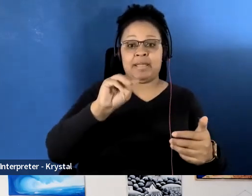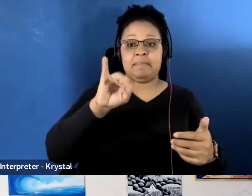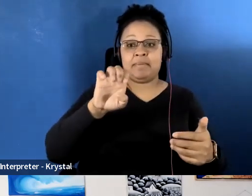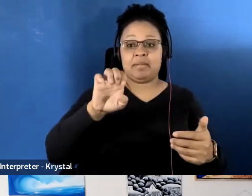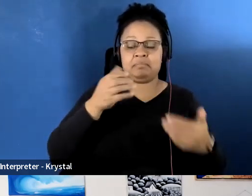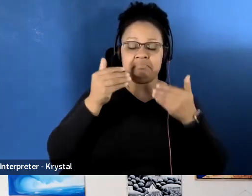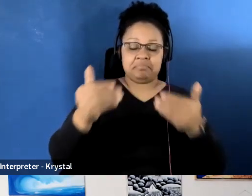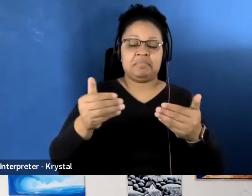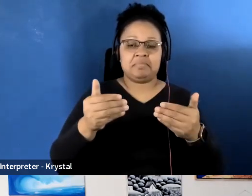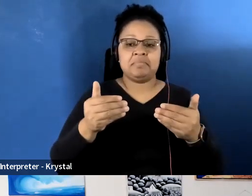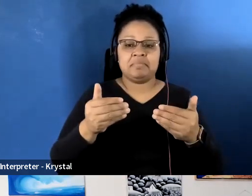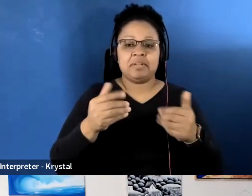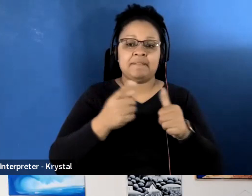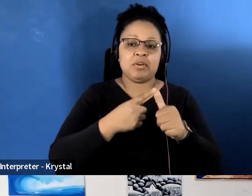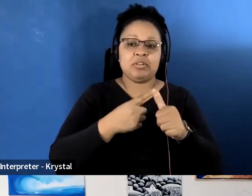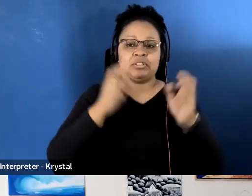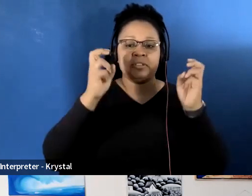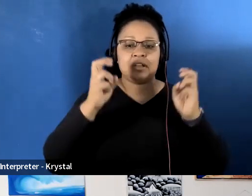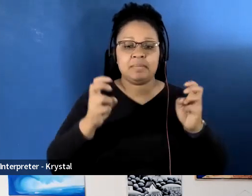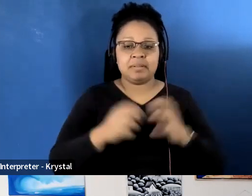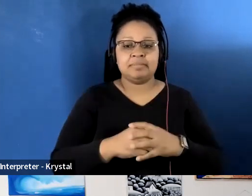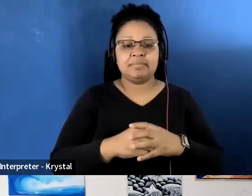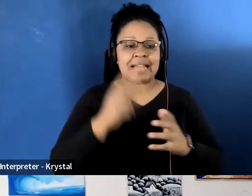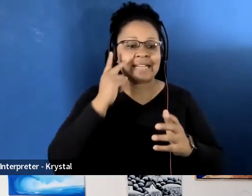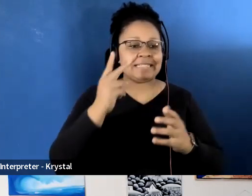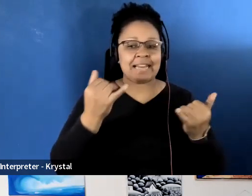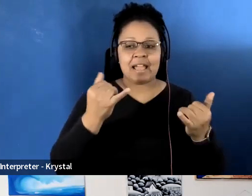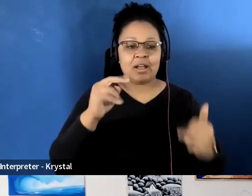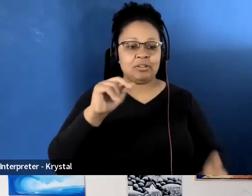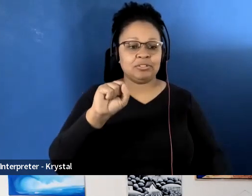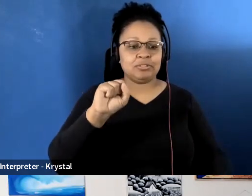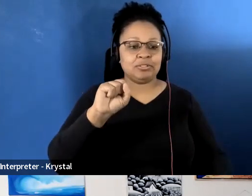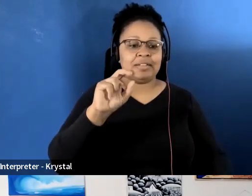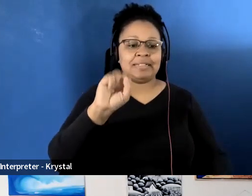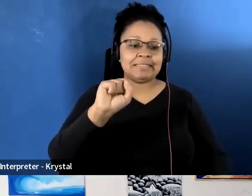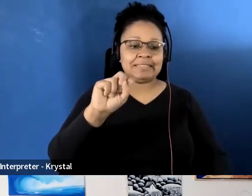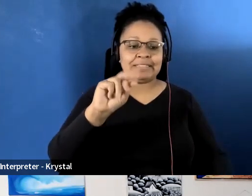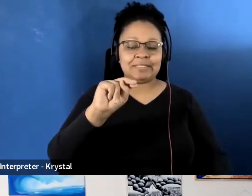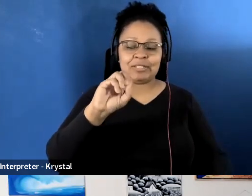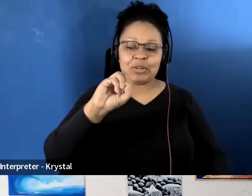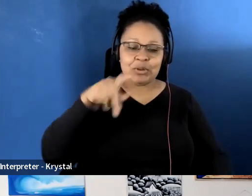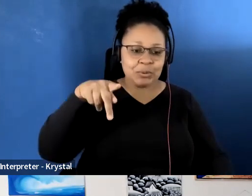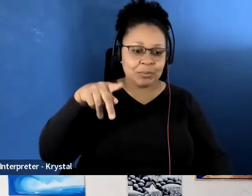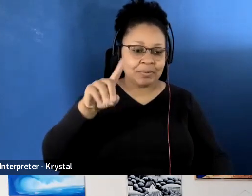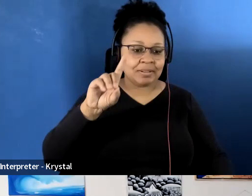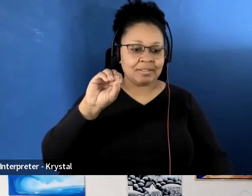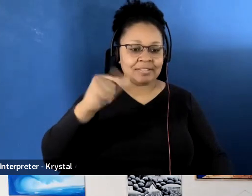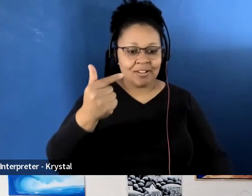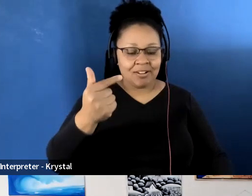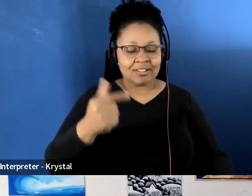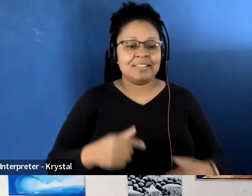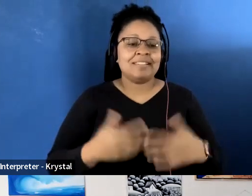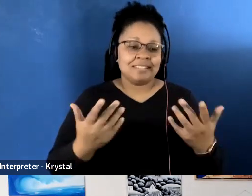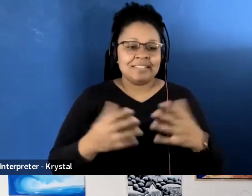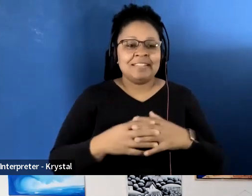topic. Awesome. Well, I just noticed we've got a Snoop Dogg now, so that's perfect. I'll have to come up with mine.